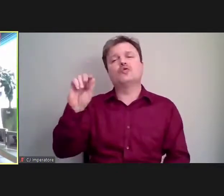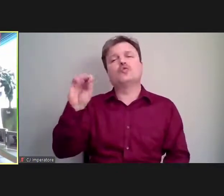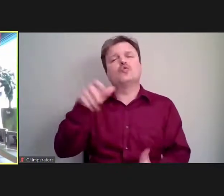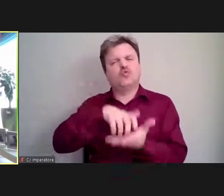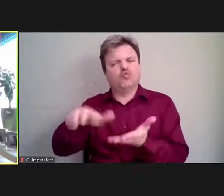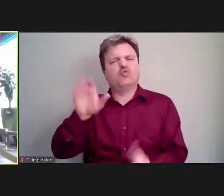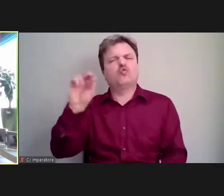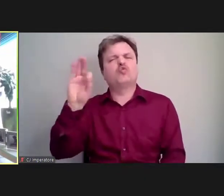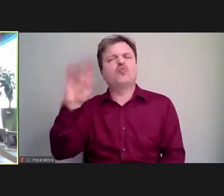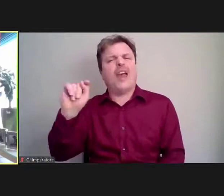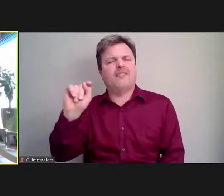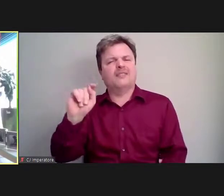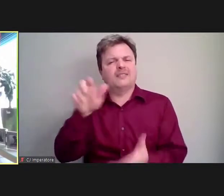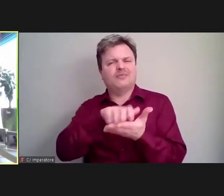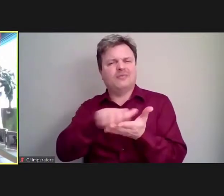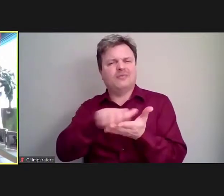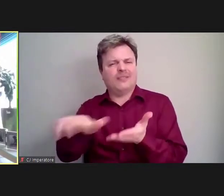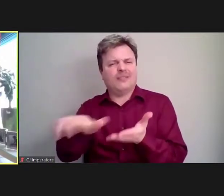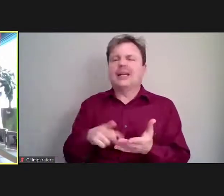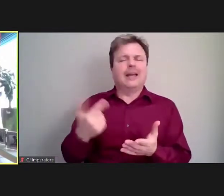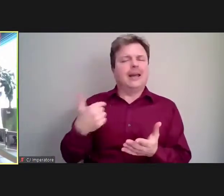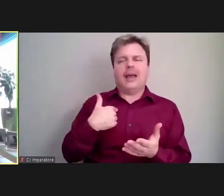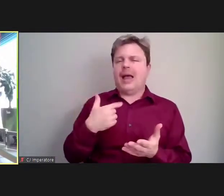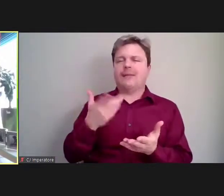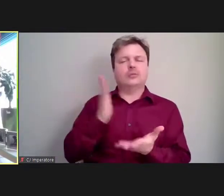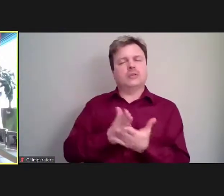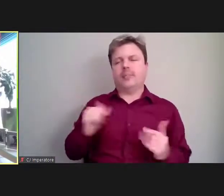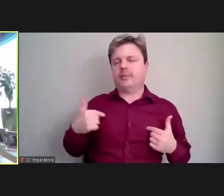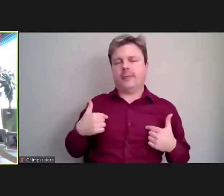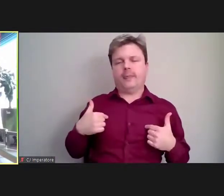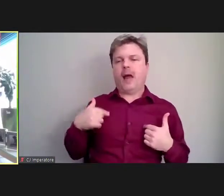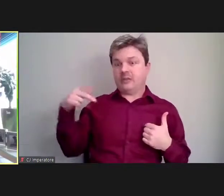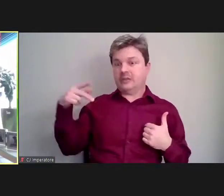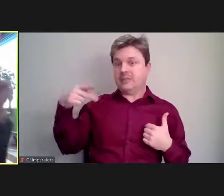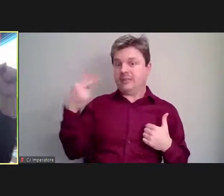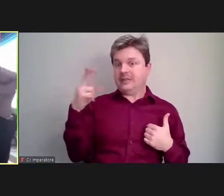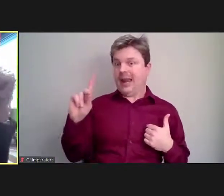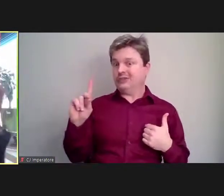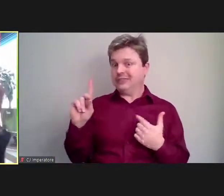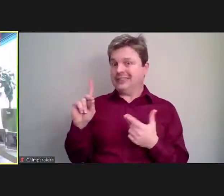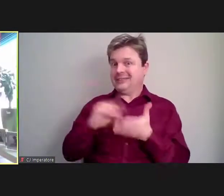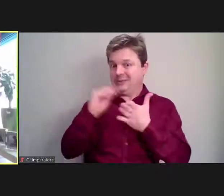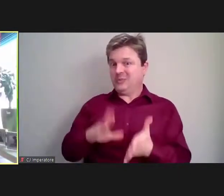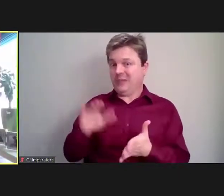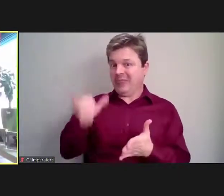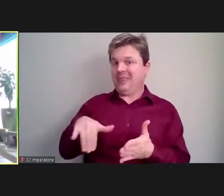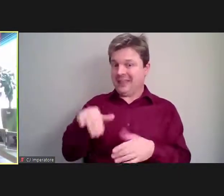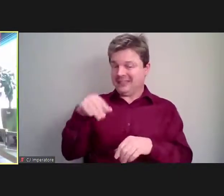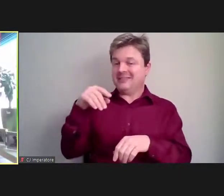So I was a PhD student in rhetoric and composition at the time, and I was like,